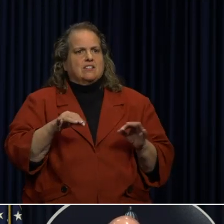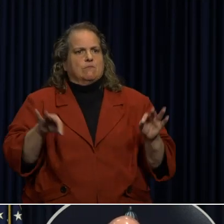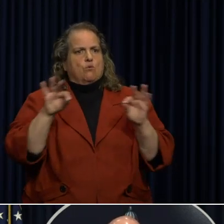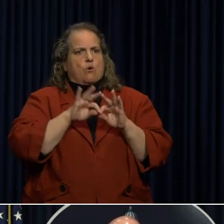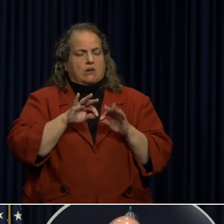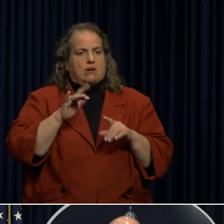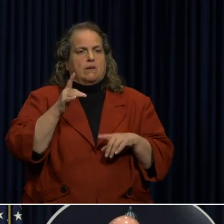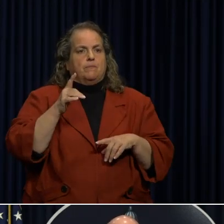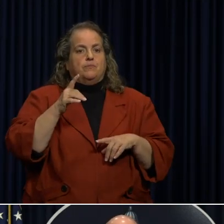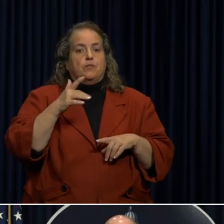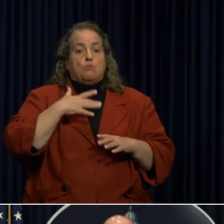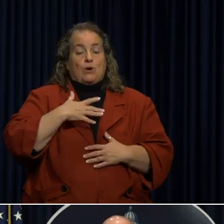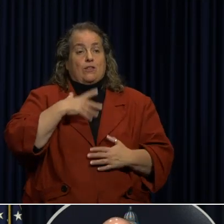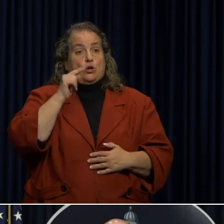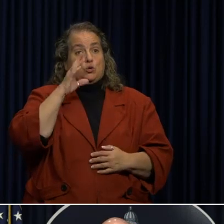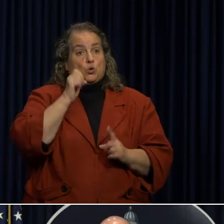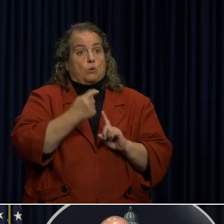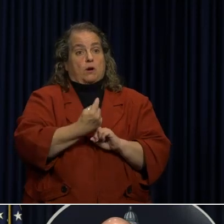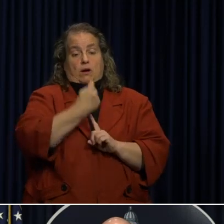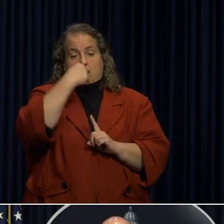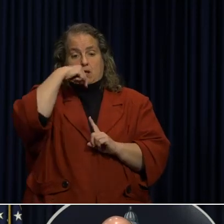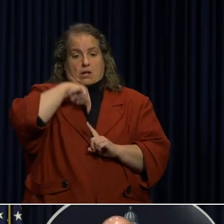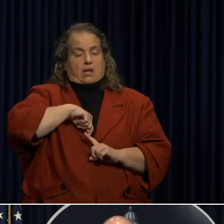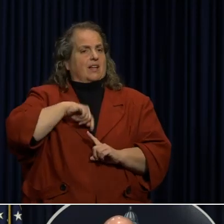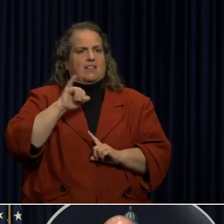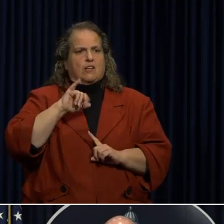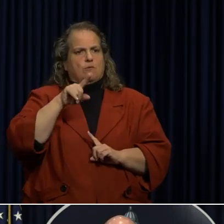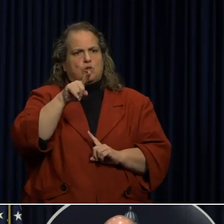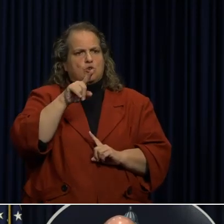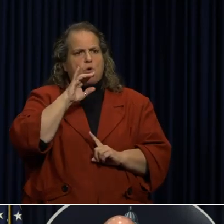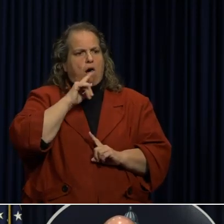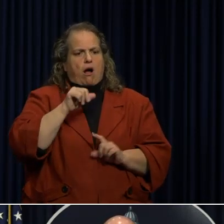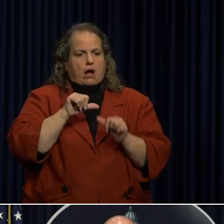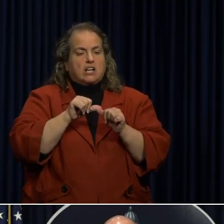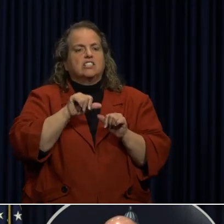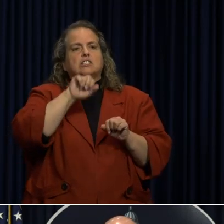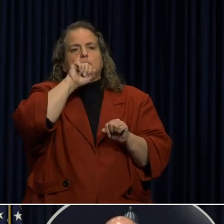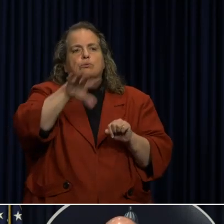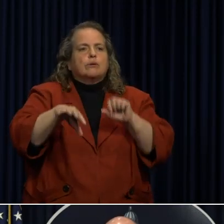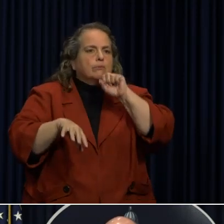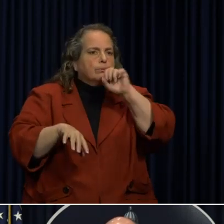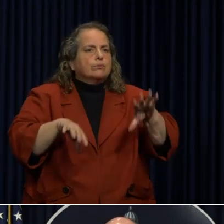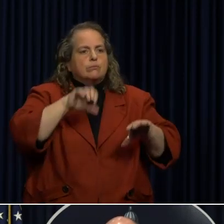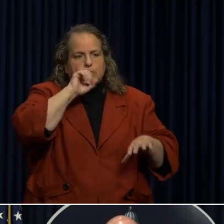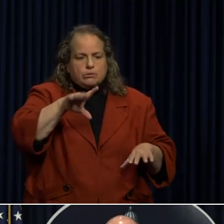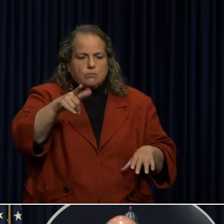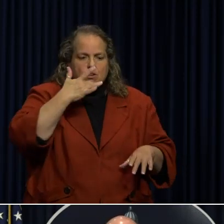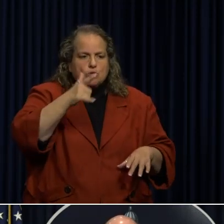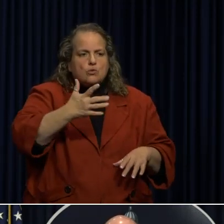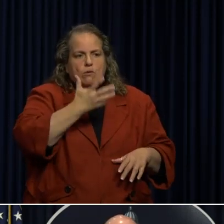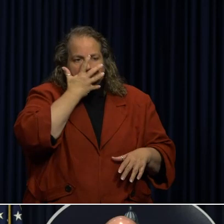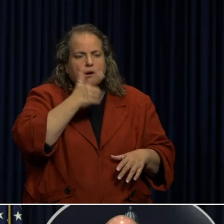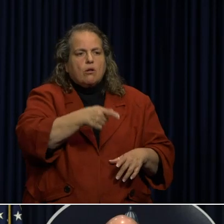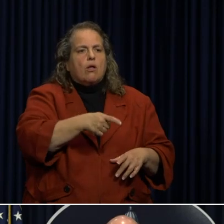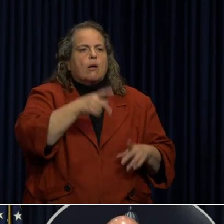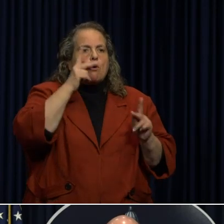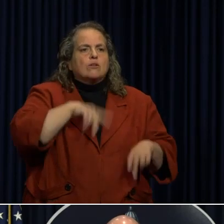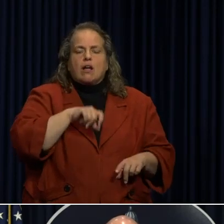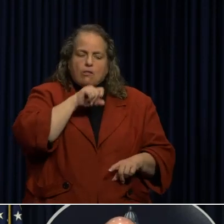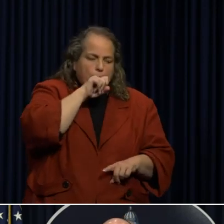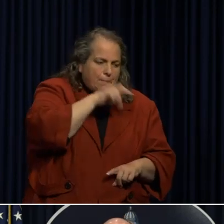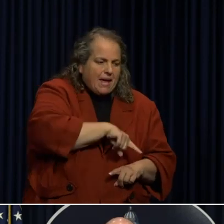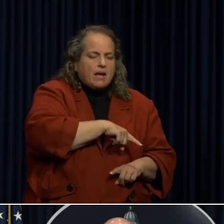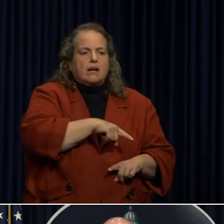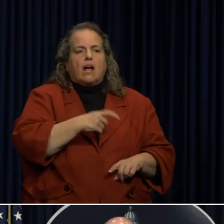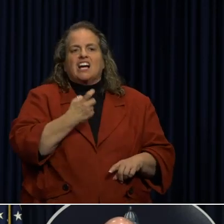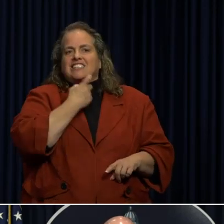an emergency physician, because you are constantly spraying oral secretions. So there's probably going to have to be enhanced protections